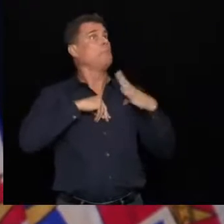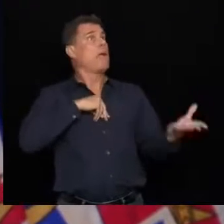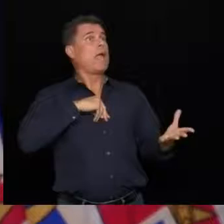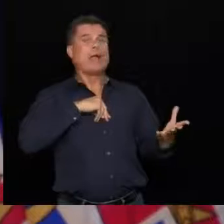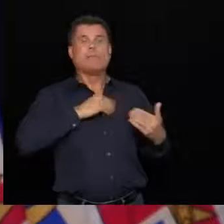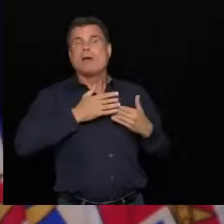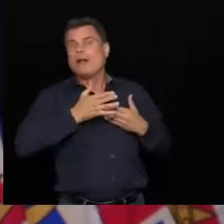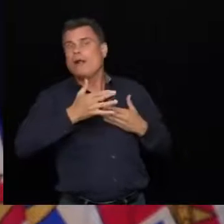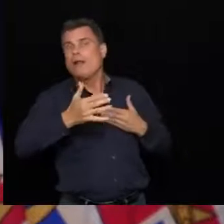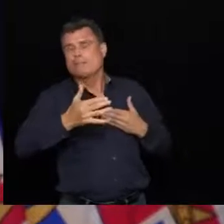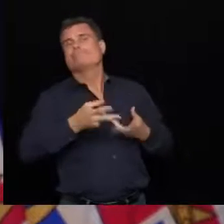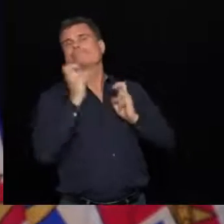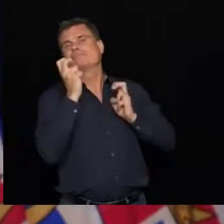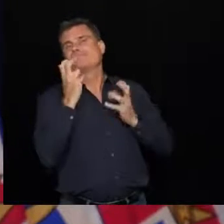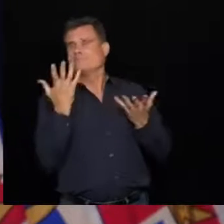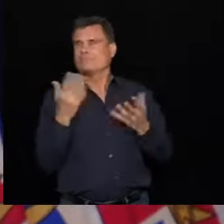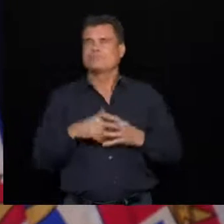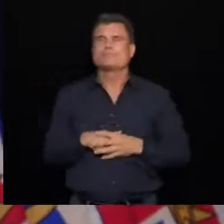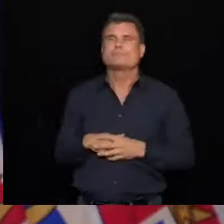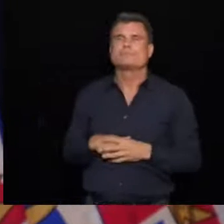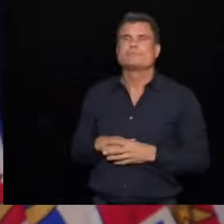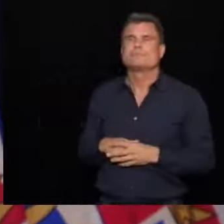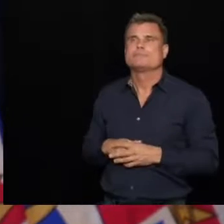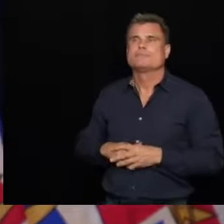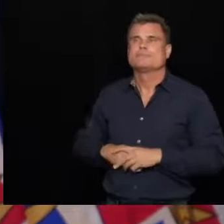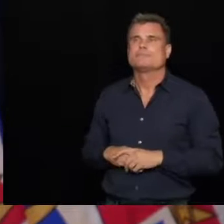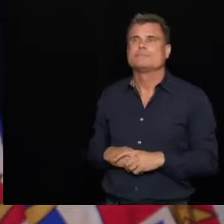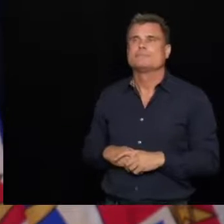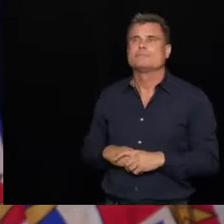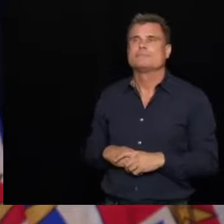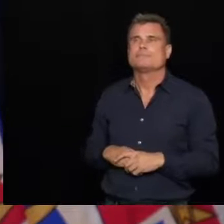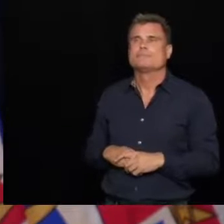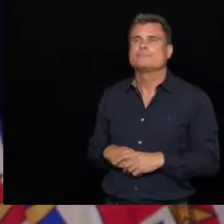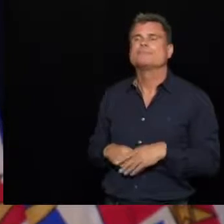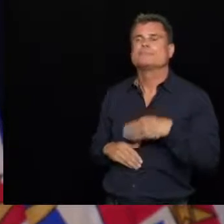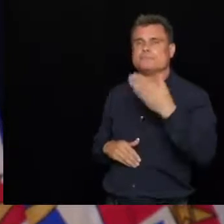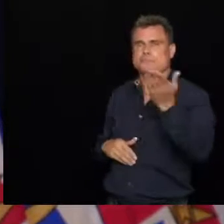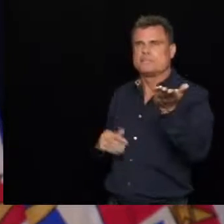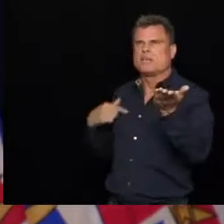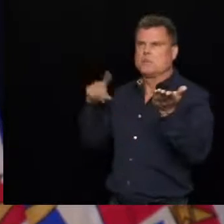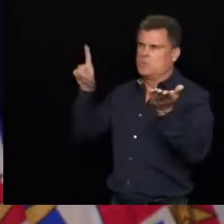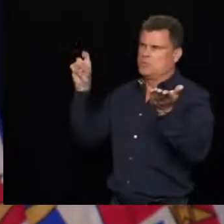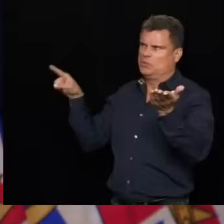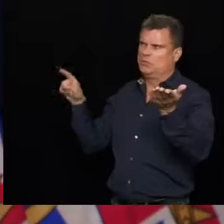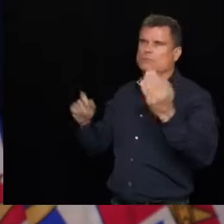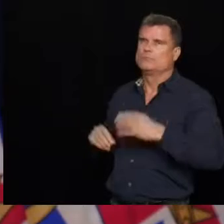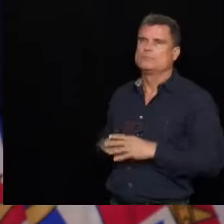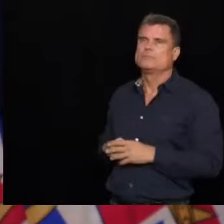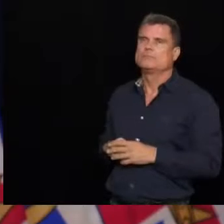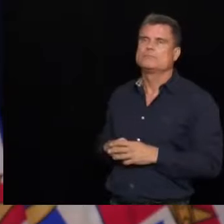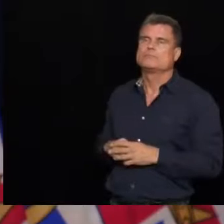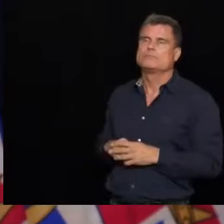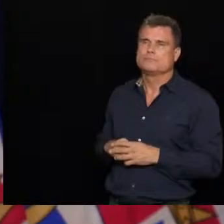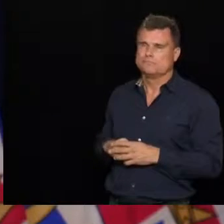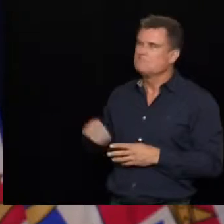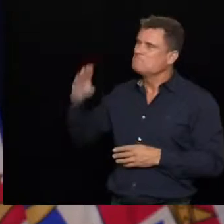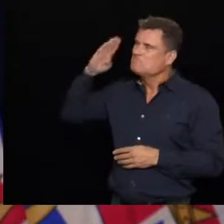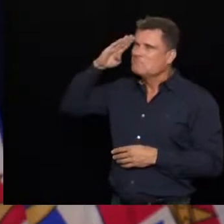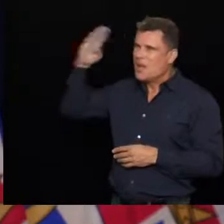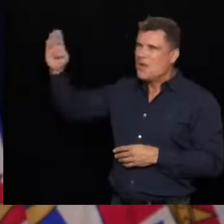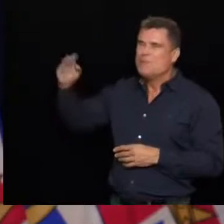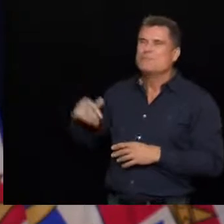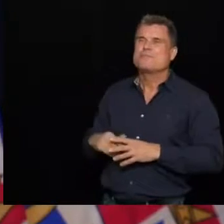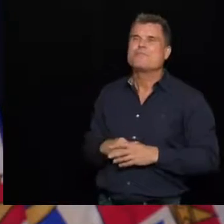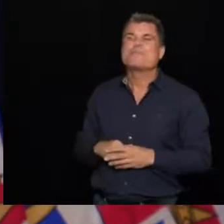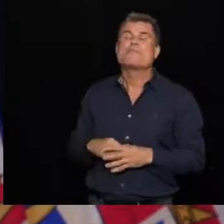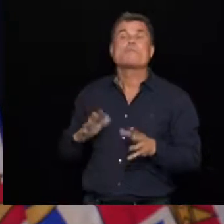Hi, Dr. Henry. With the majority of new cases being in younger people, I was hoping you could speak to the severity of